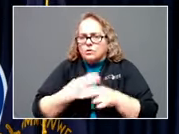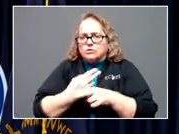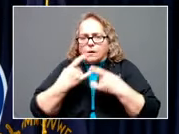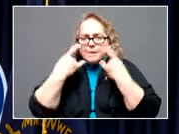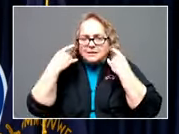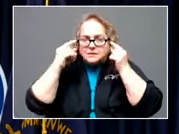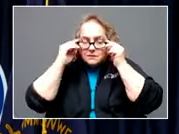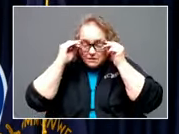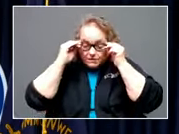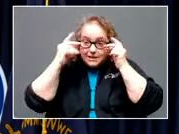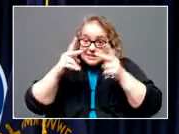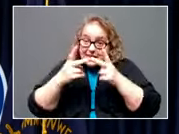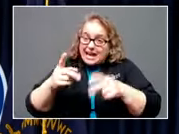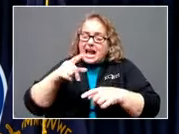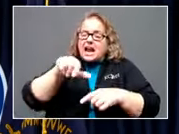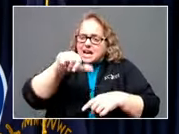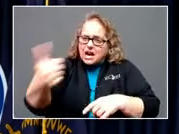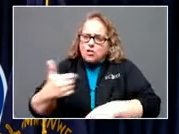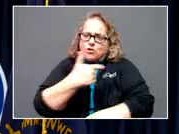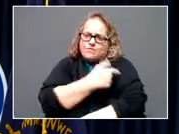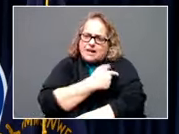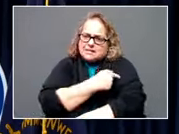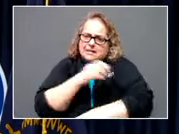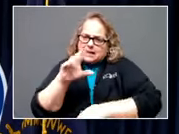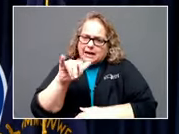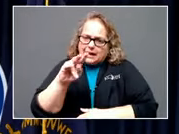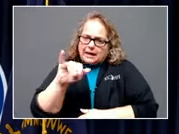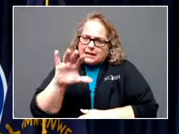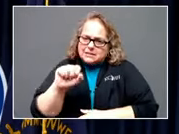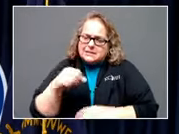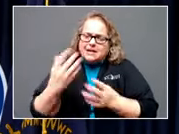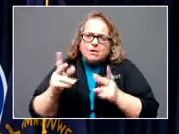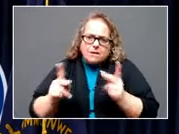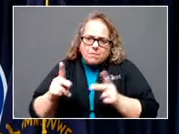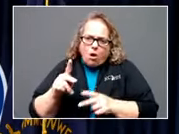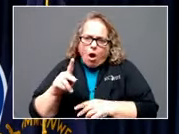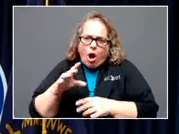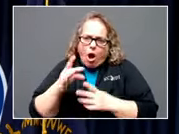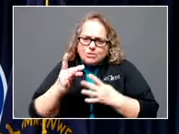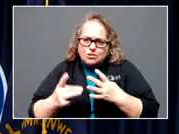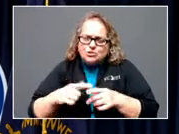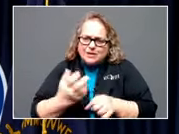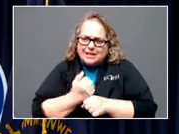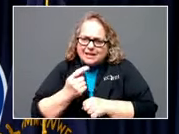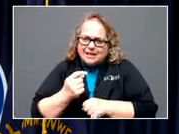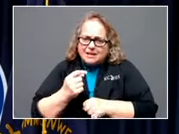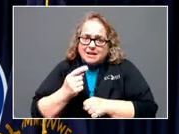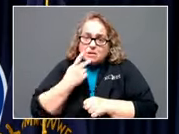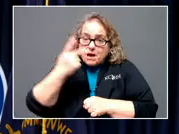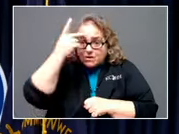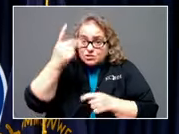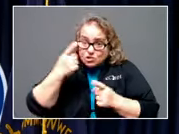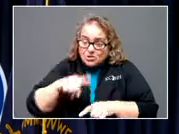clinics that just give people the option, especially with what we're seeing right now. As long as parents agree, give kids the option to get a